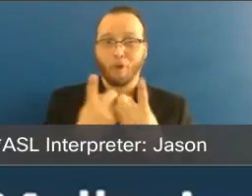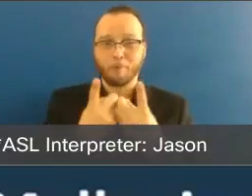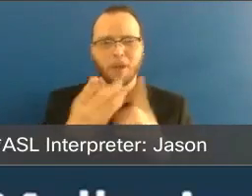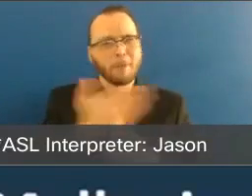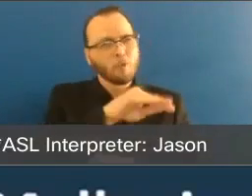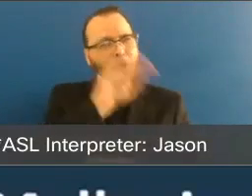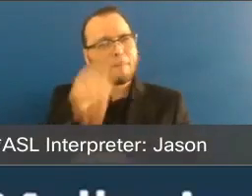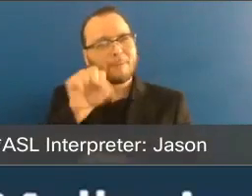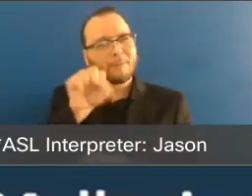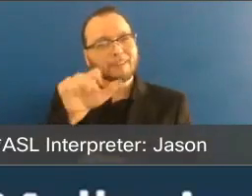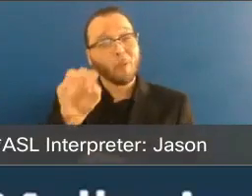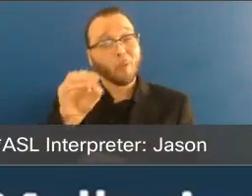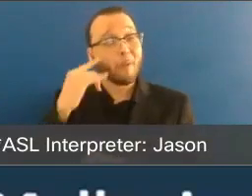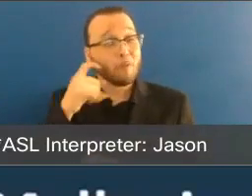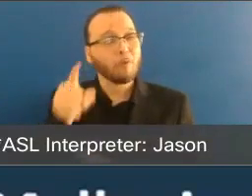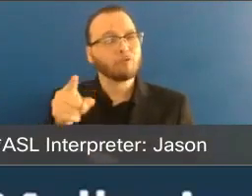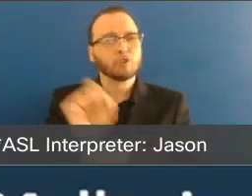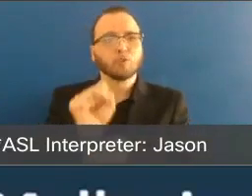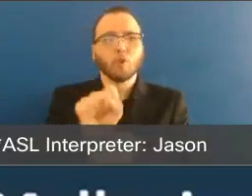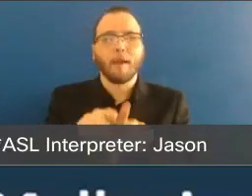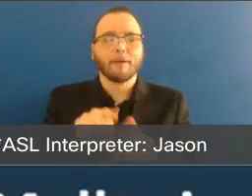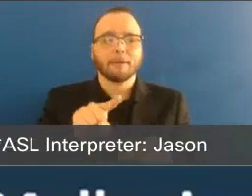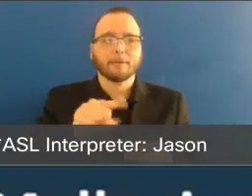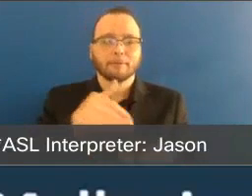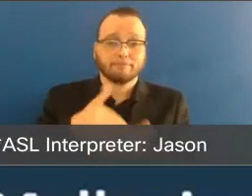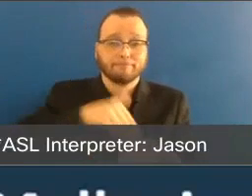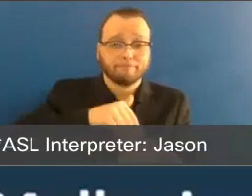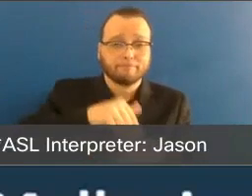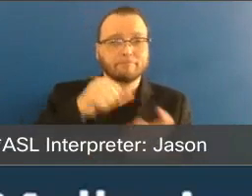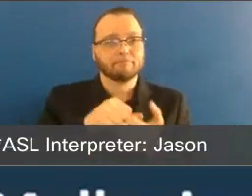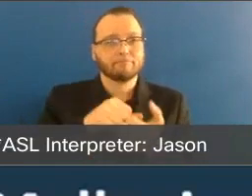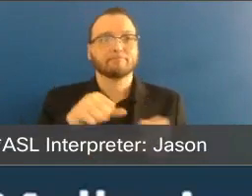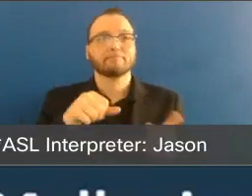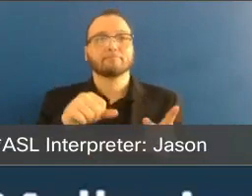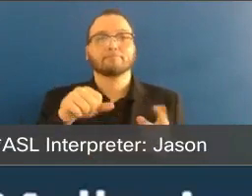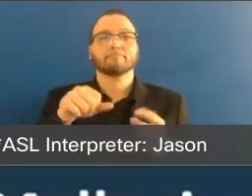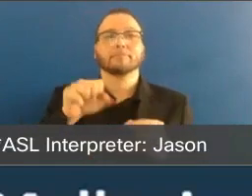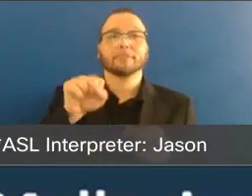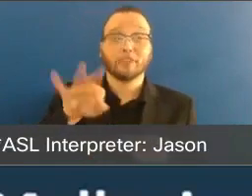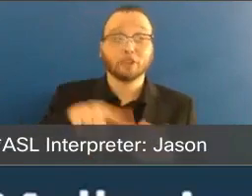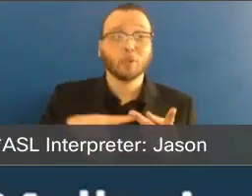Obispo, Dr. Mulcairn worked as a pediatrician in San Francisco, Santa Clara, and Orange counties.